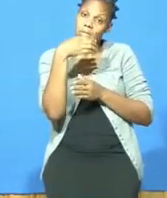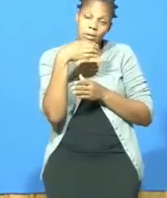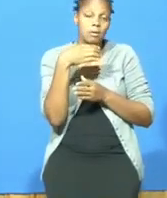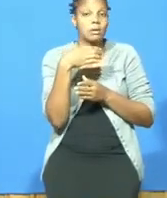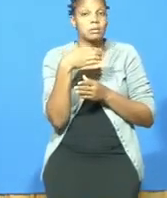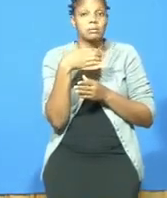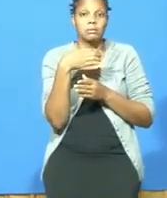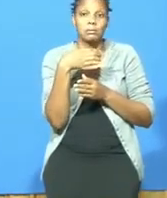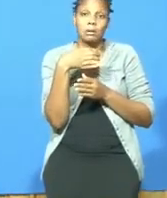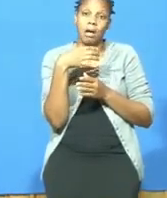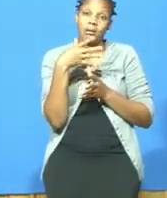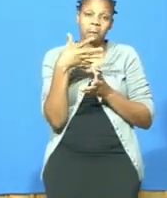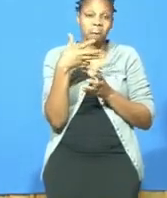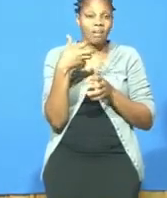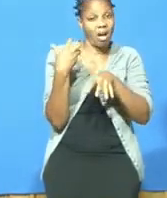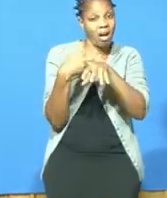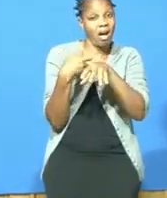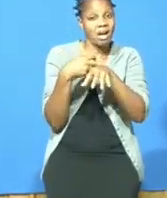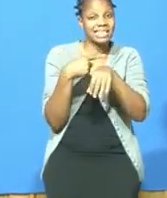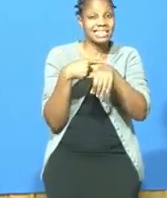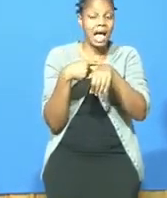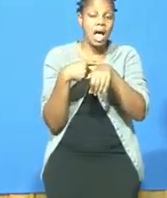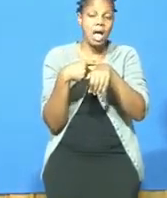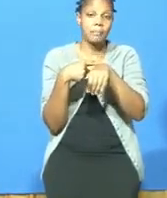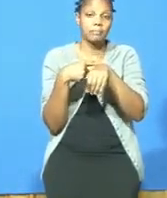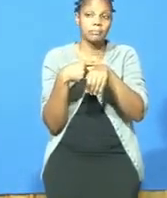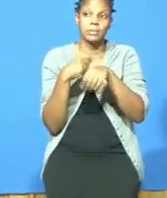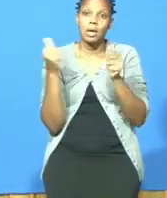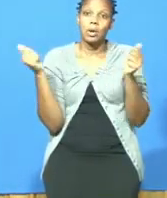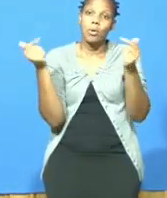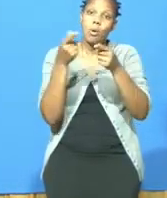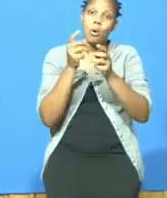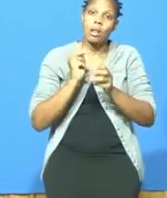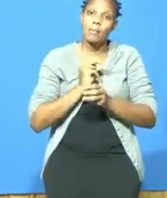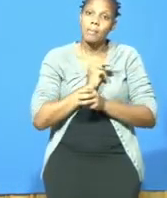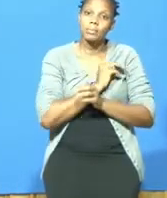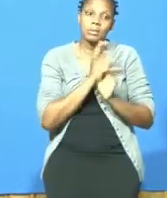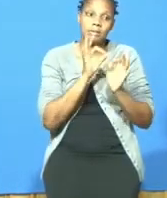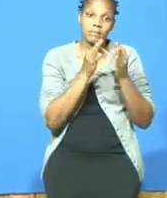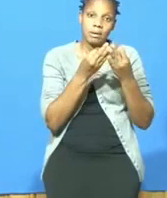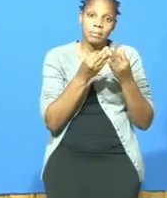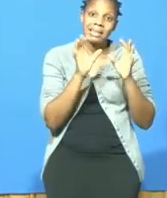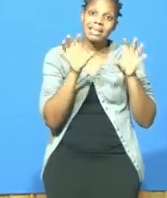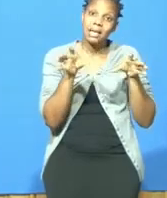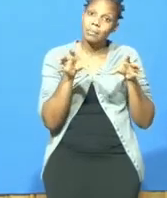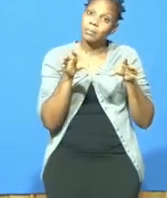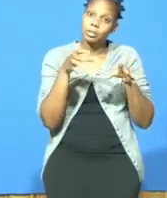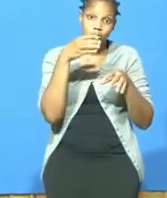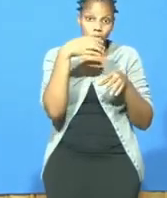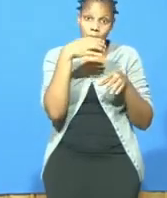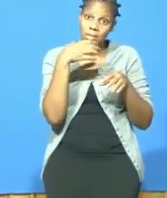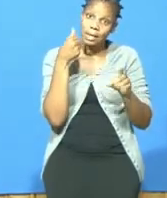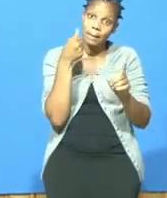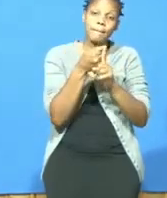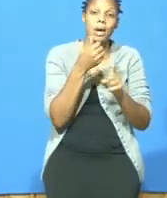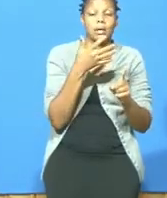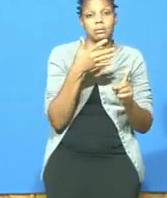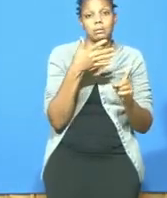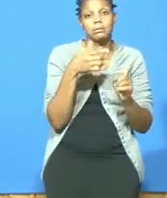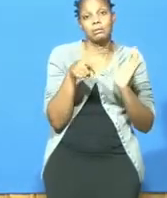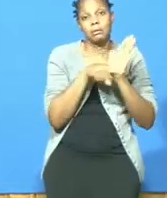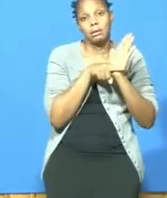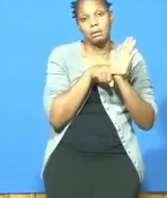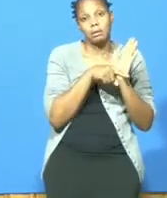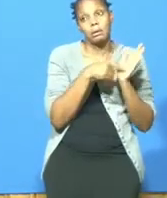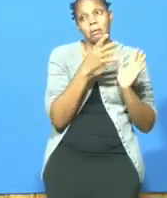very complicated time, and all members of the family can be significantly impacted. There